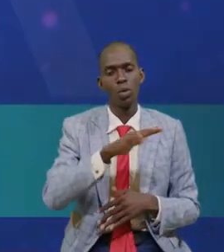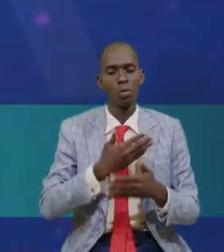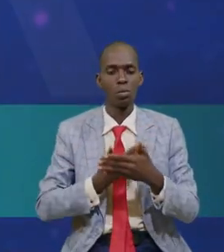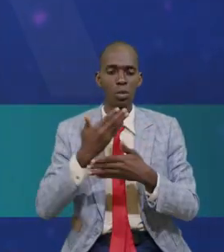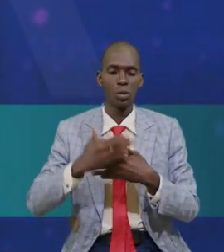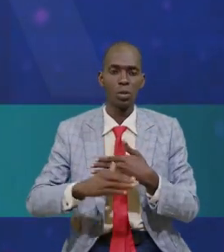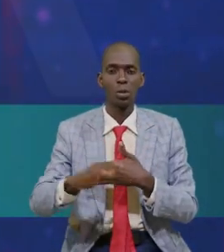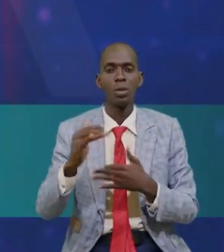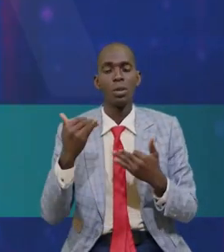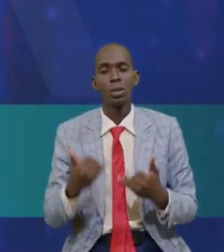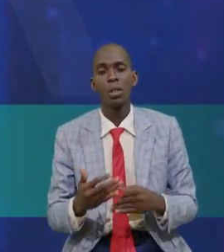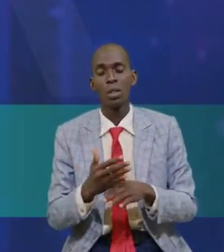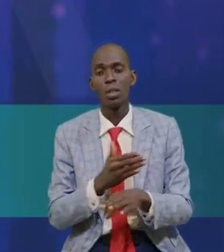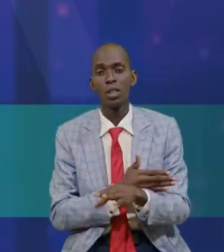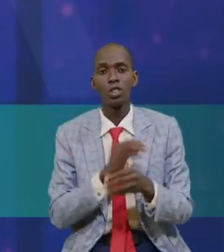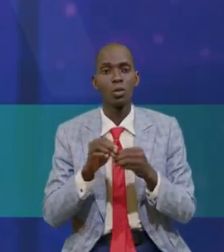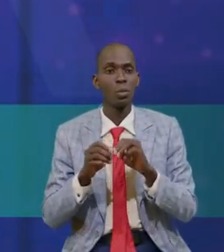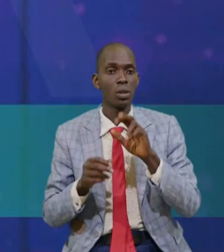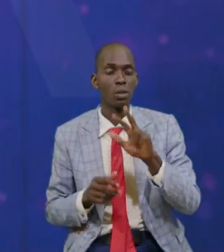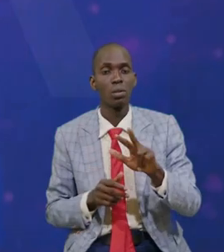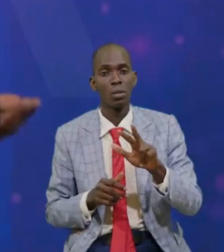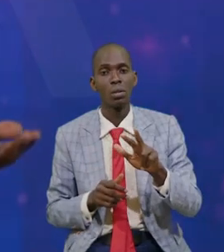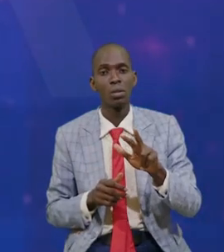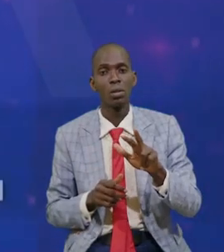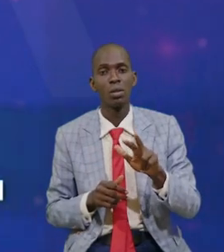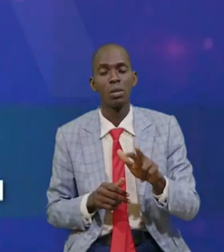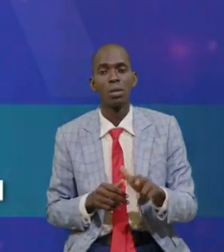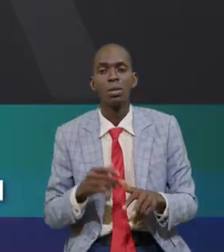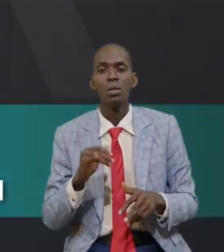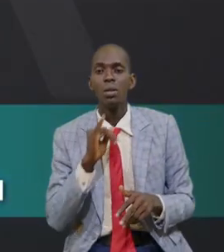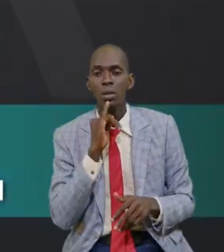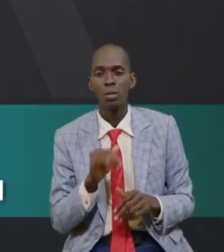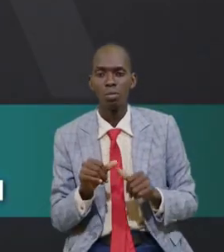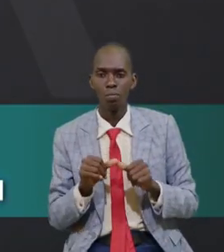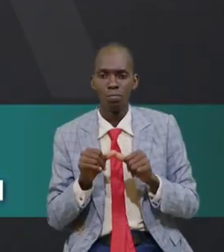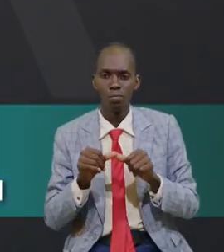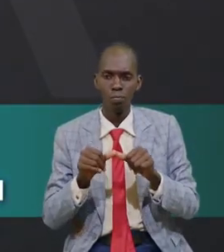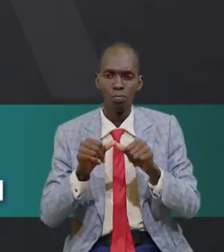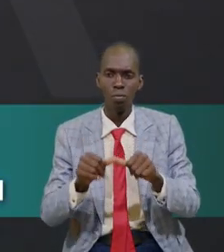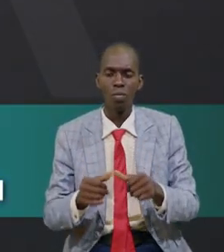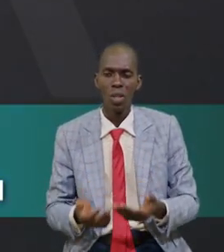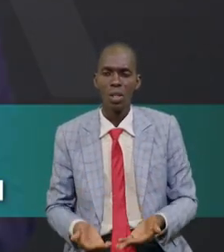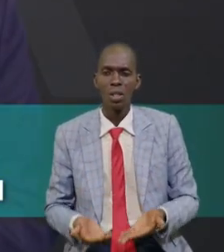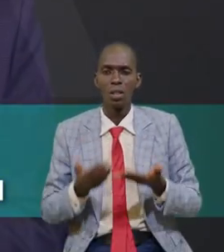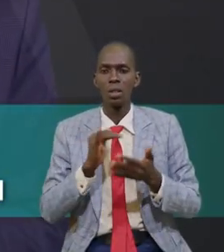number three here. Number three is perseveringly racing the